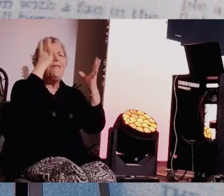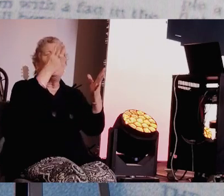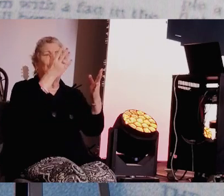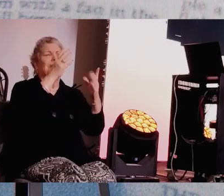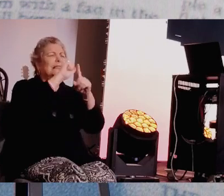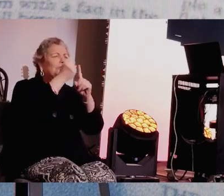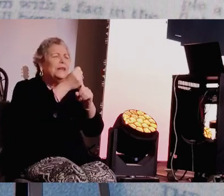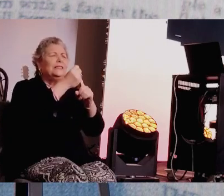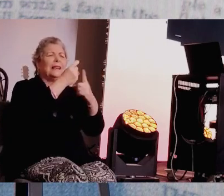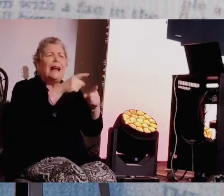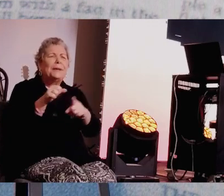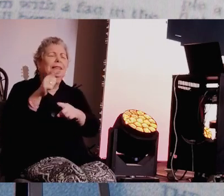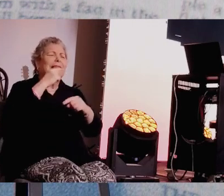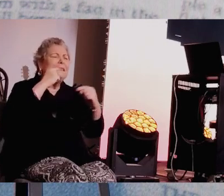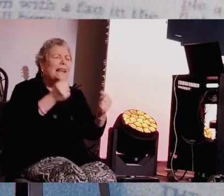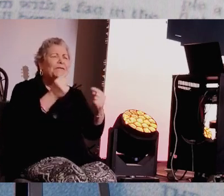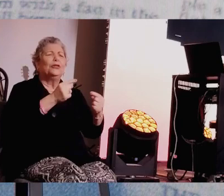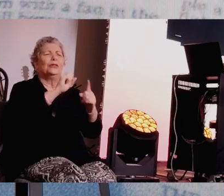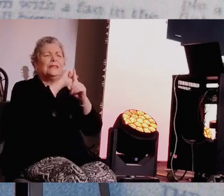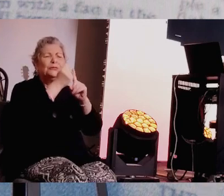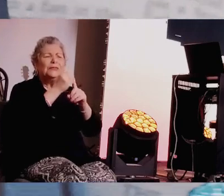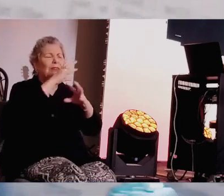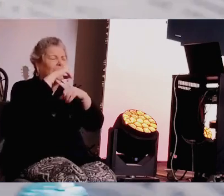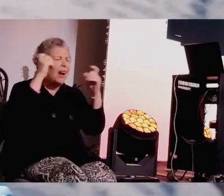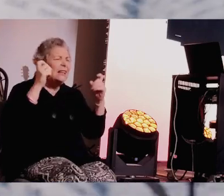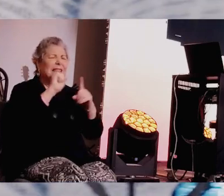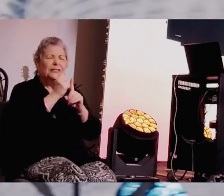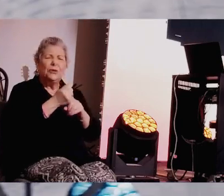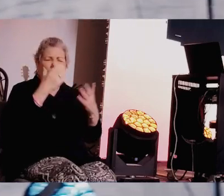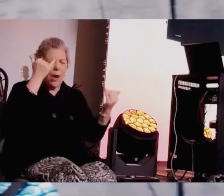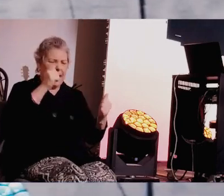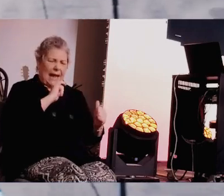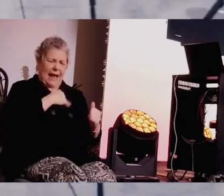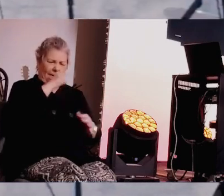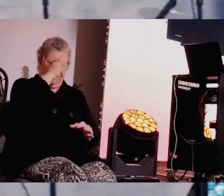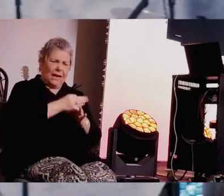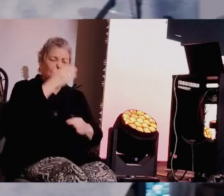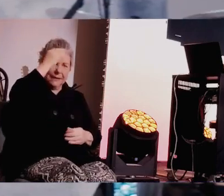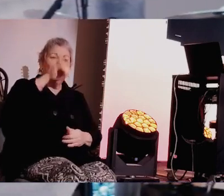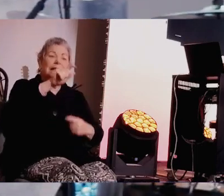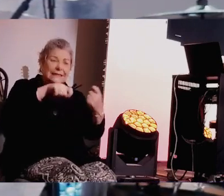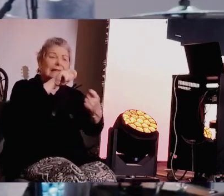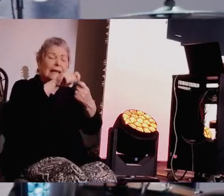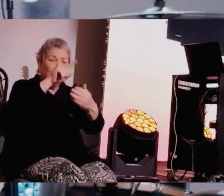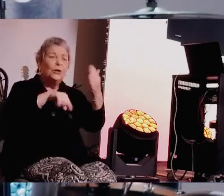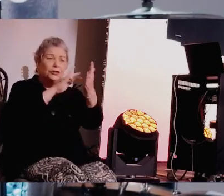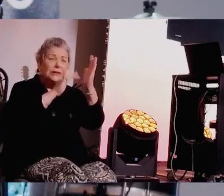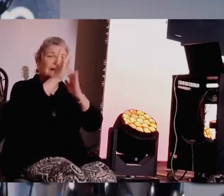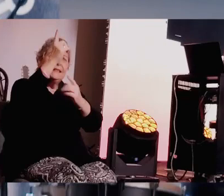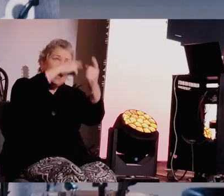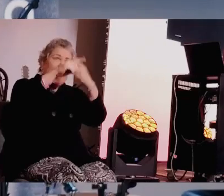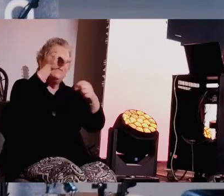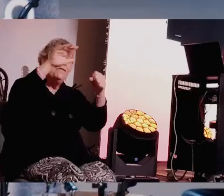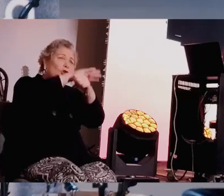most sinful situations, or the most ugly of situations? It's because that is the exact place that Jesus came in